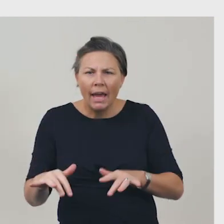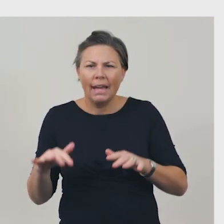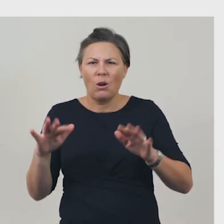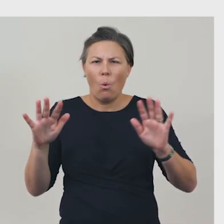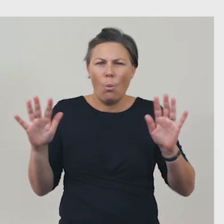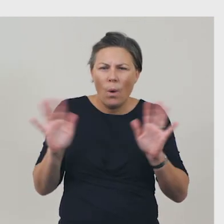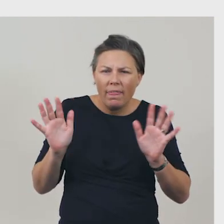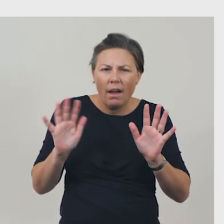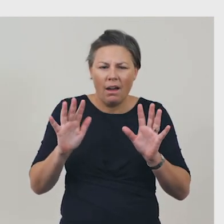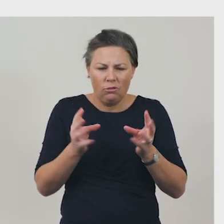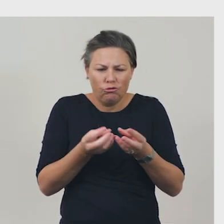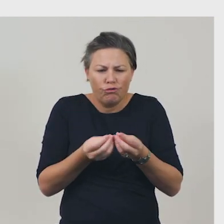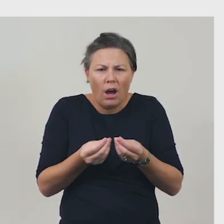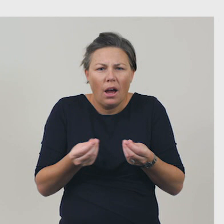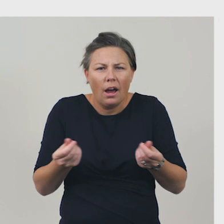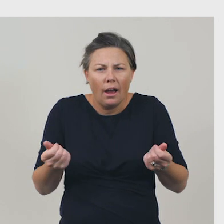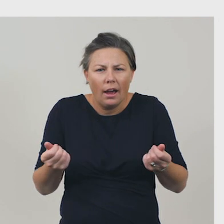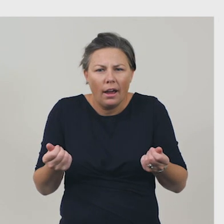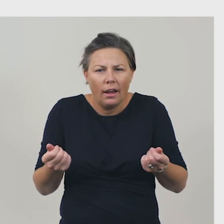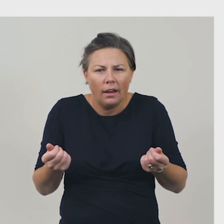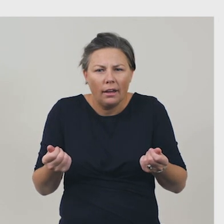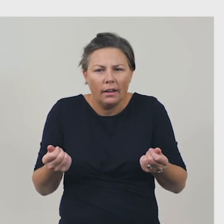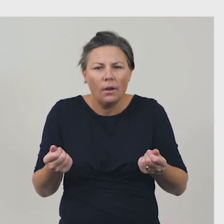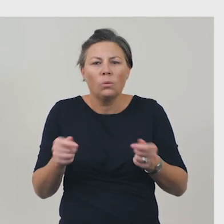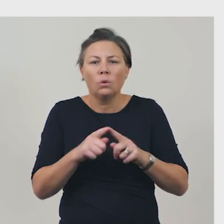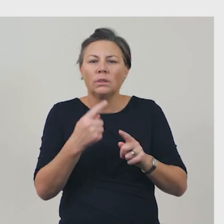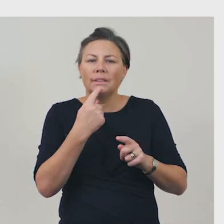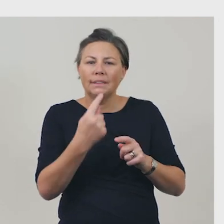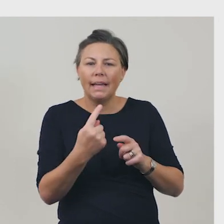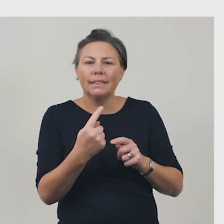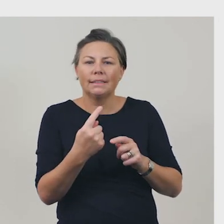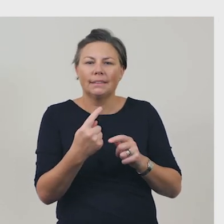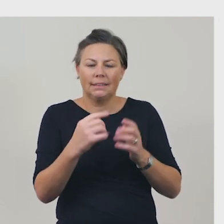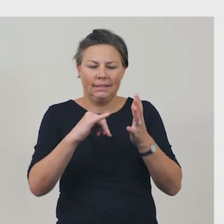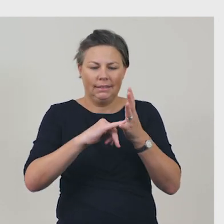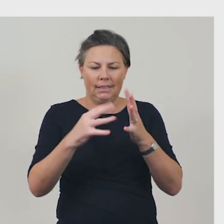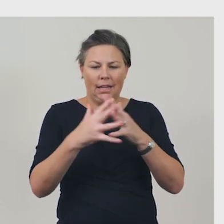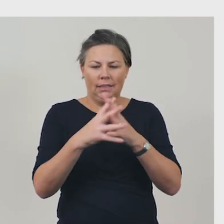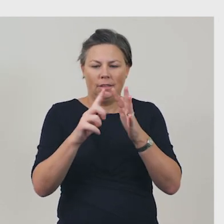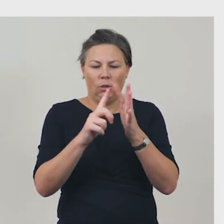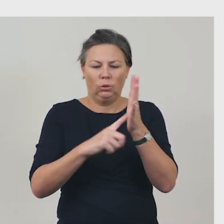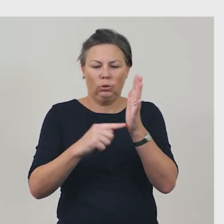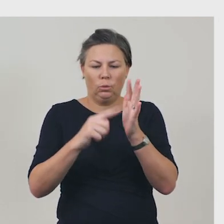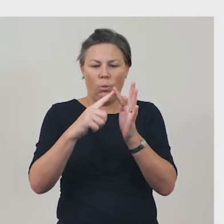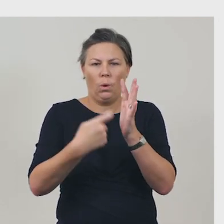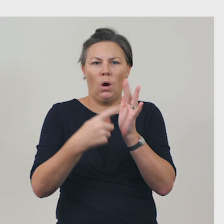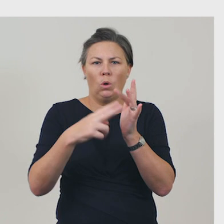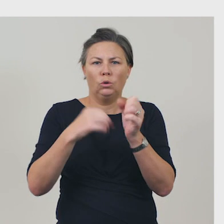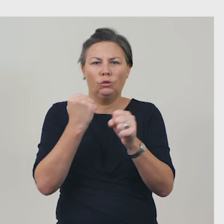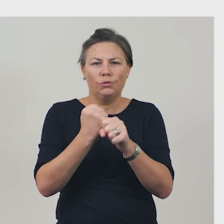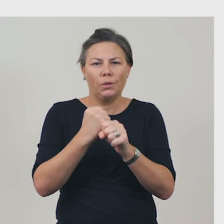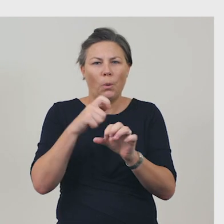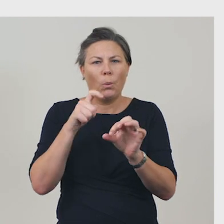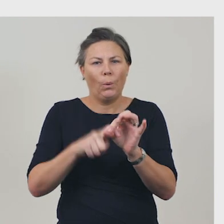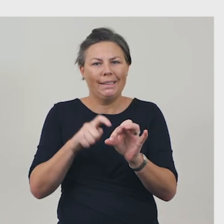for so long. It also includes the noun group sweltering Queensland. Both these references